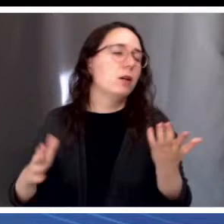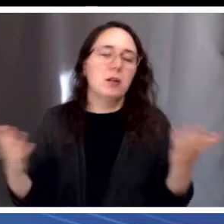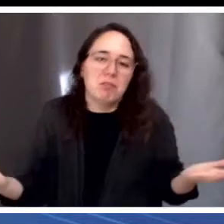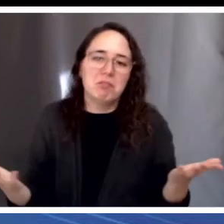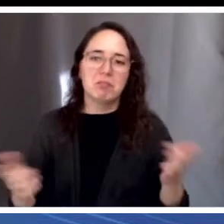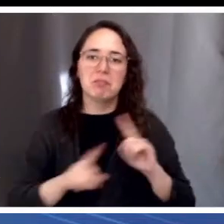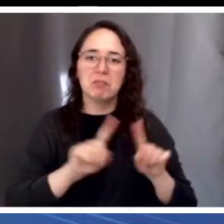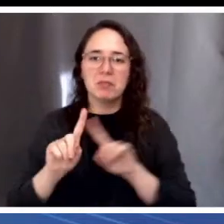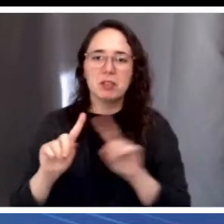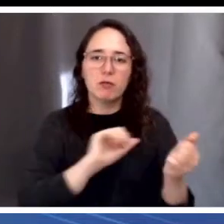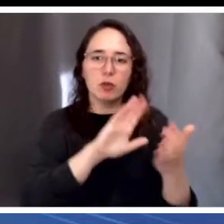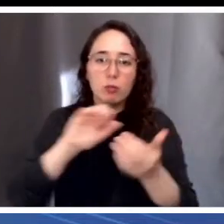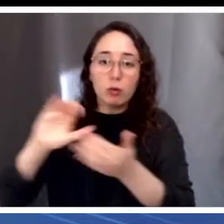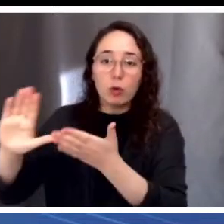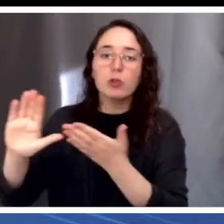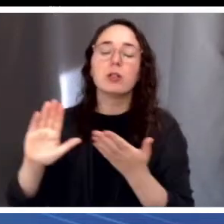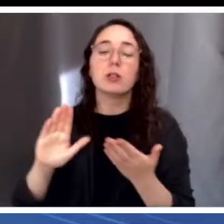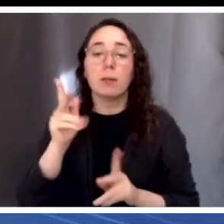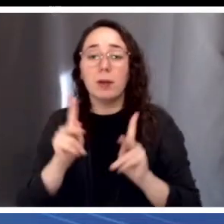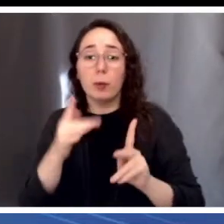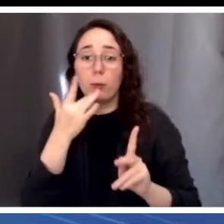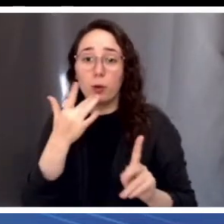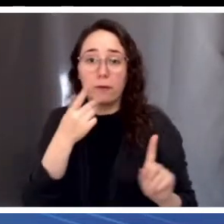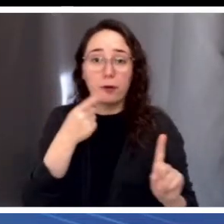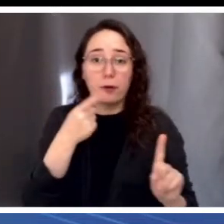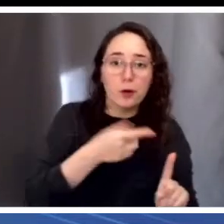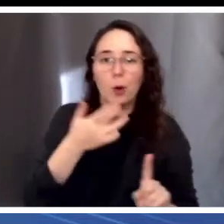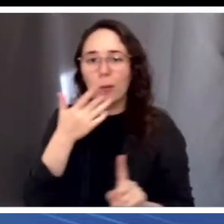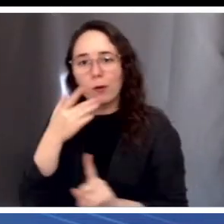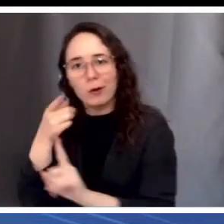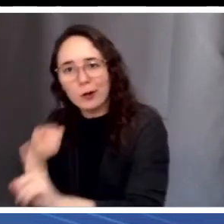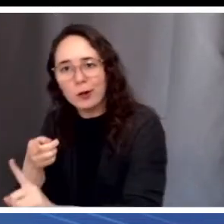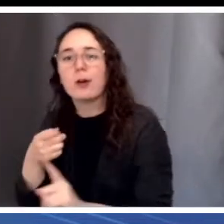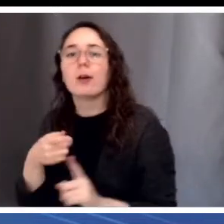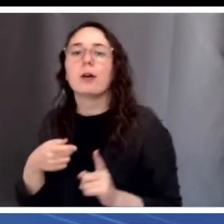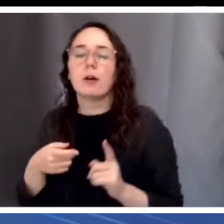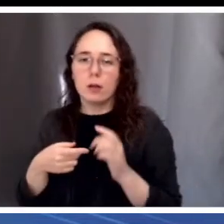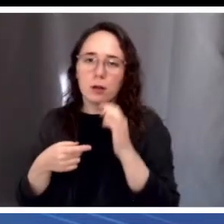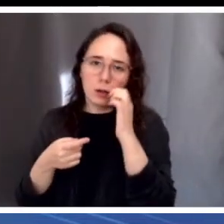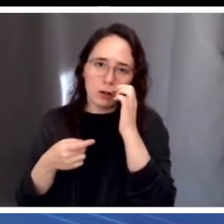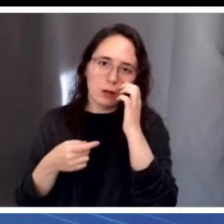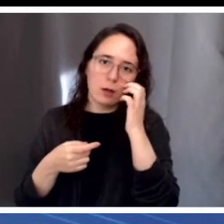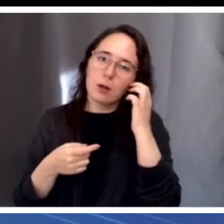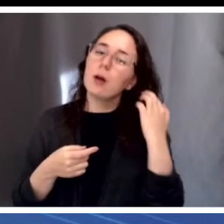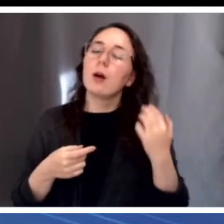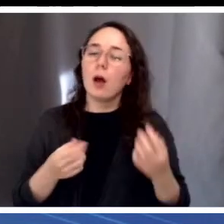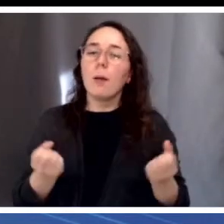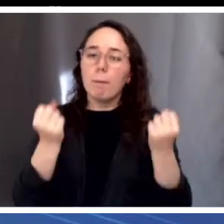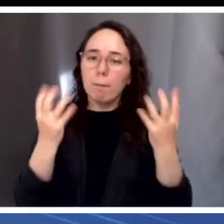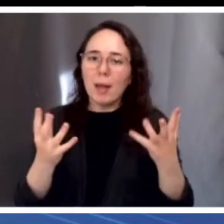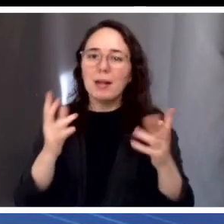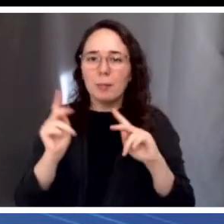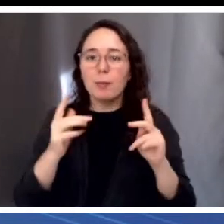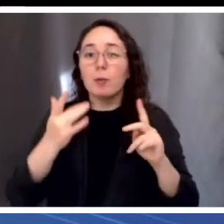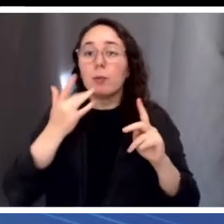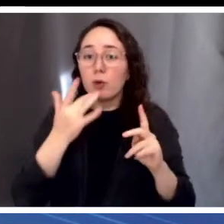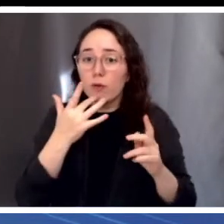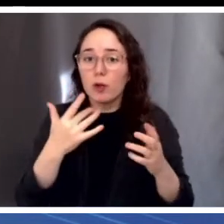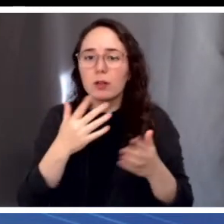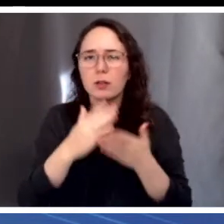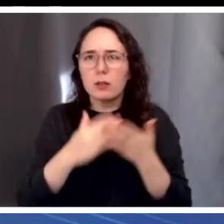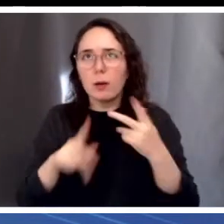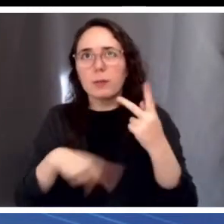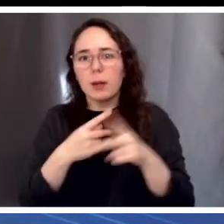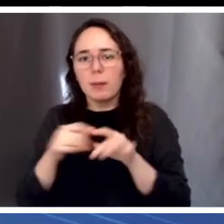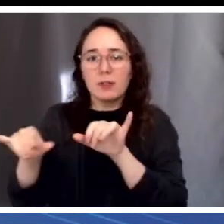protocols that people would like to see in place, which I think make a lot of sense. But we also have to make room for the fact that